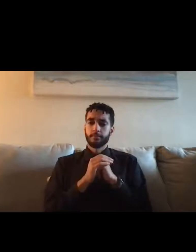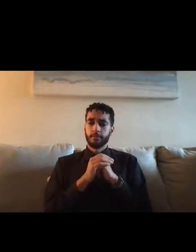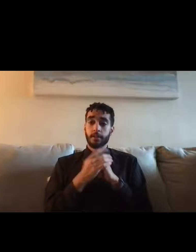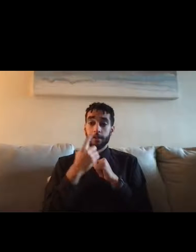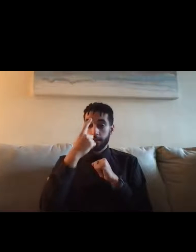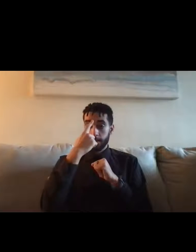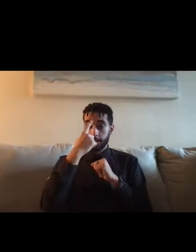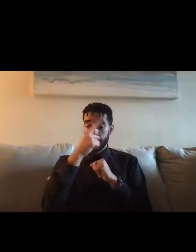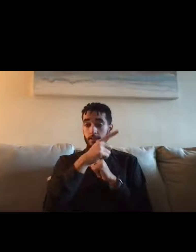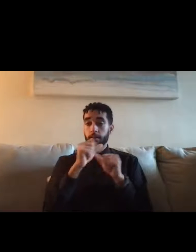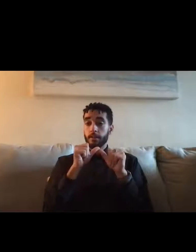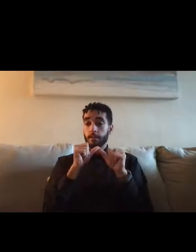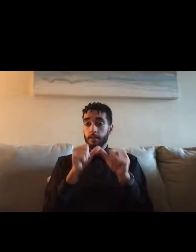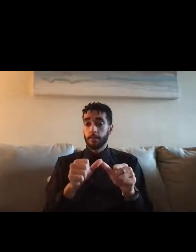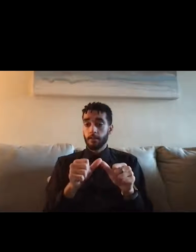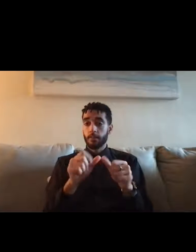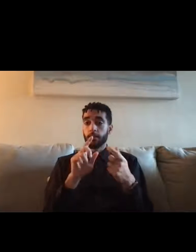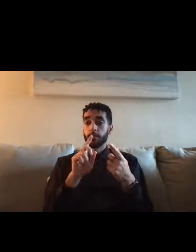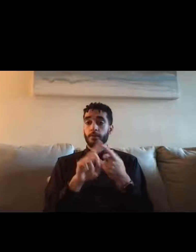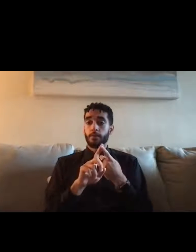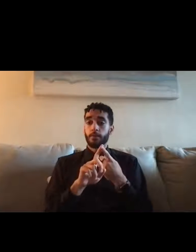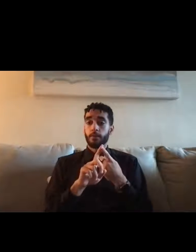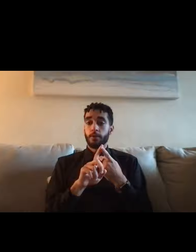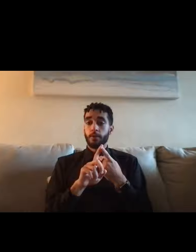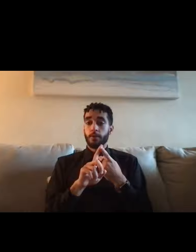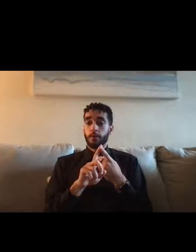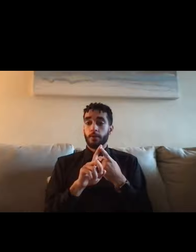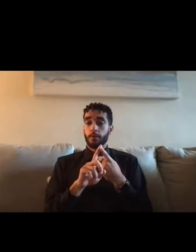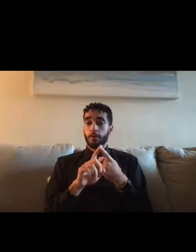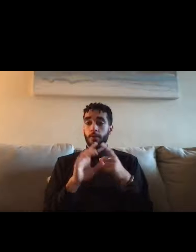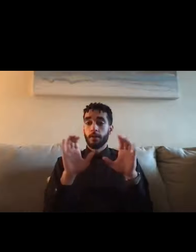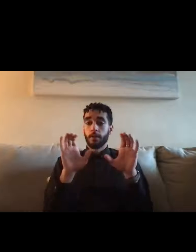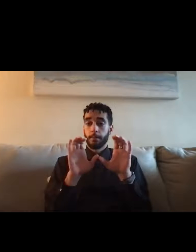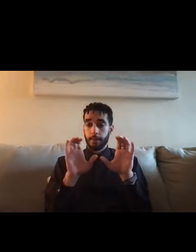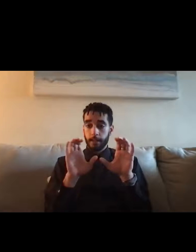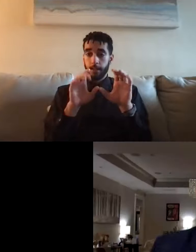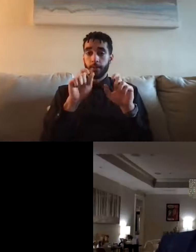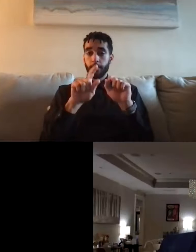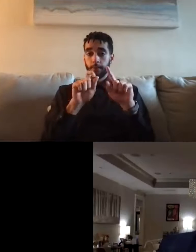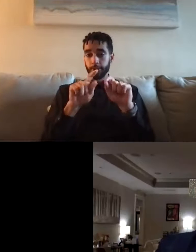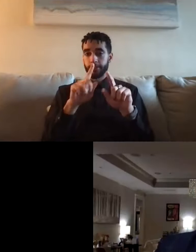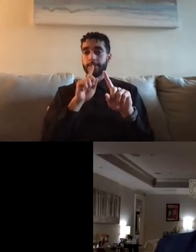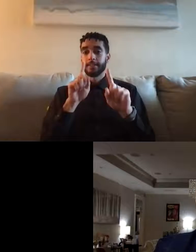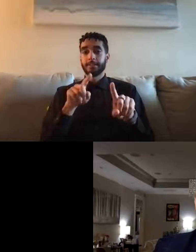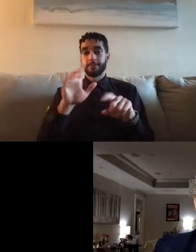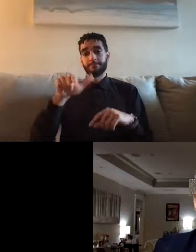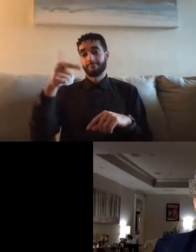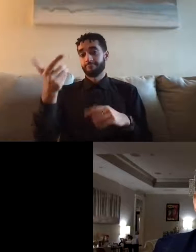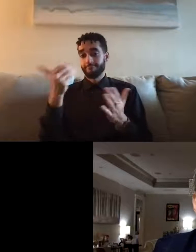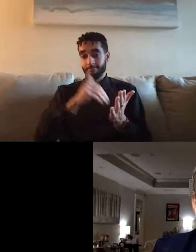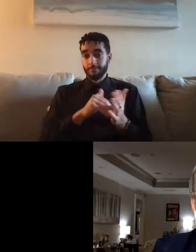is continuing to facilitate the committee question and answer. So over to you again. Yeah.